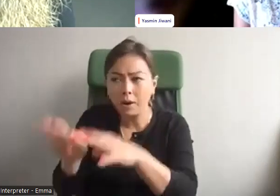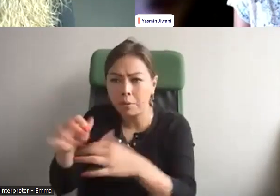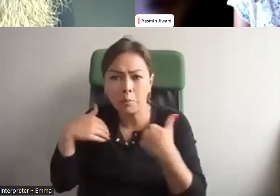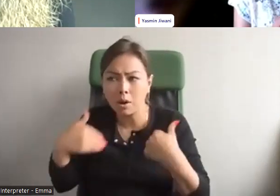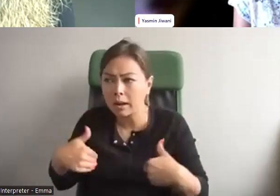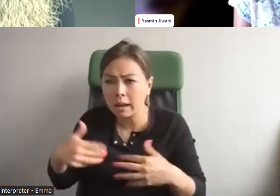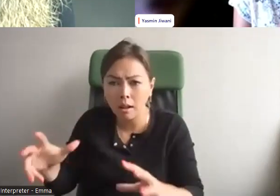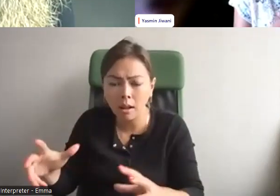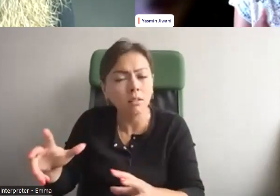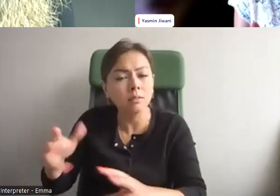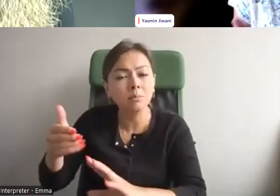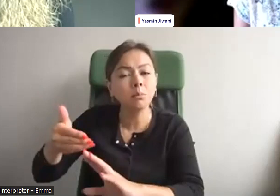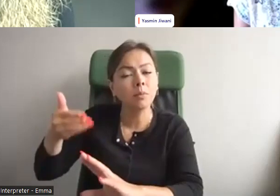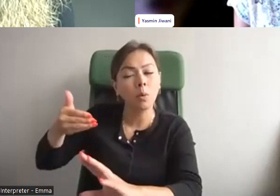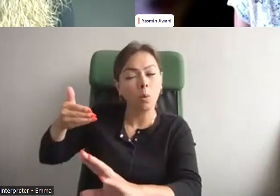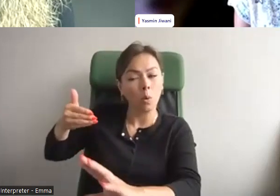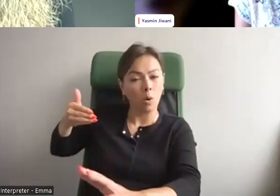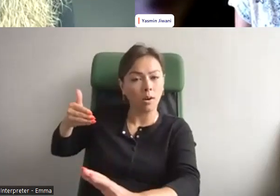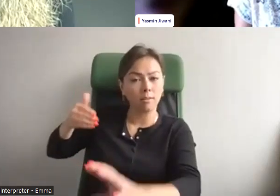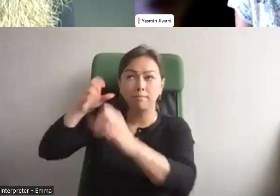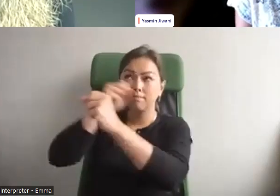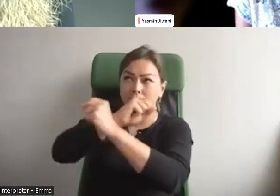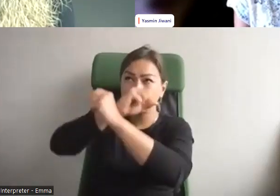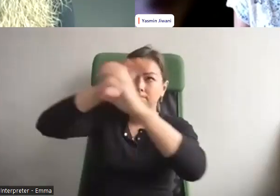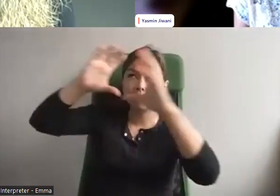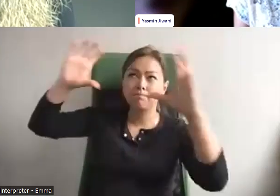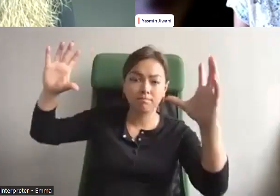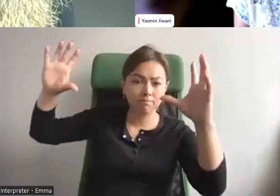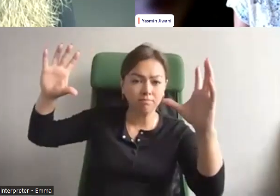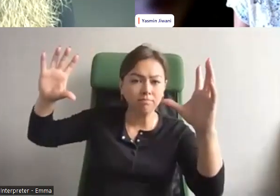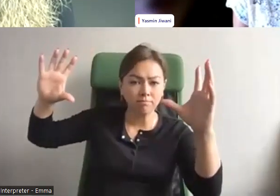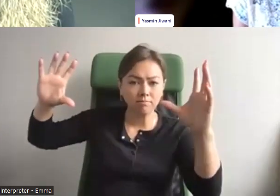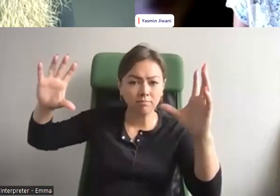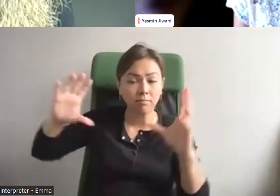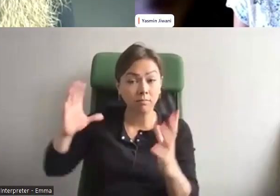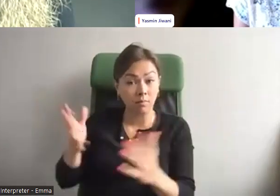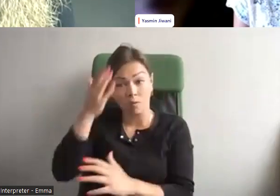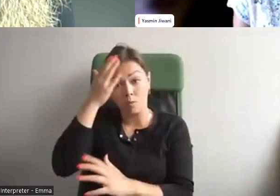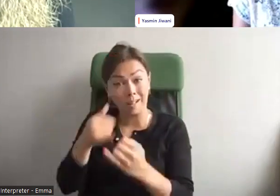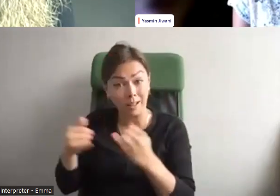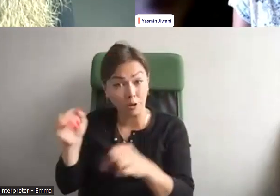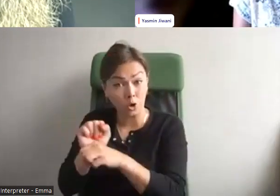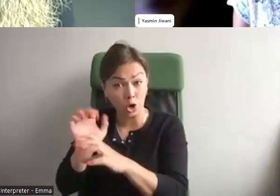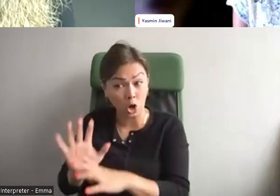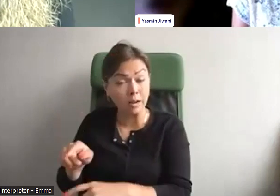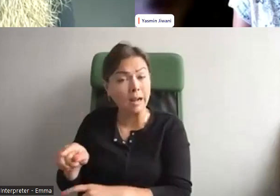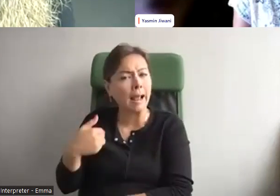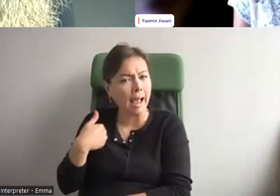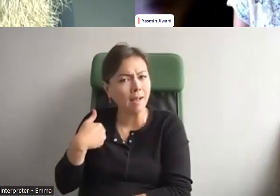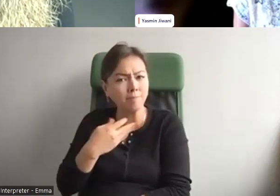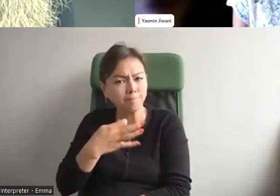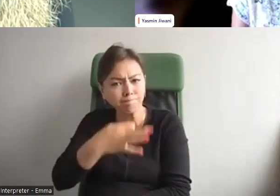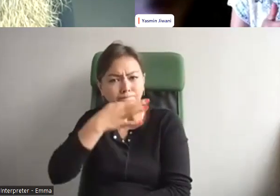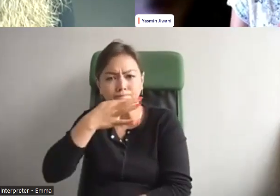predates that. And when we look at the fact that we have, in fact, with a lot of the frontline workers, the expertise where you have the circle